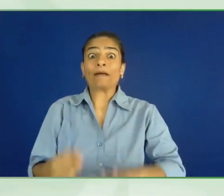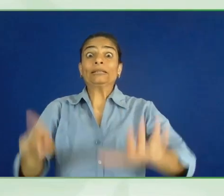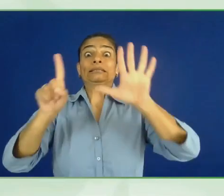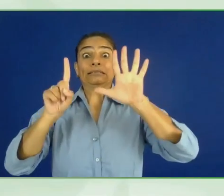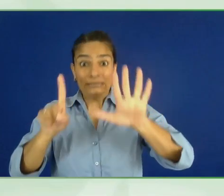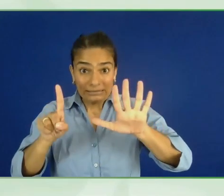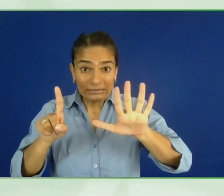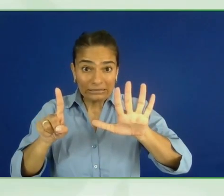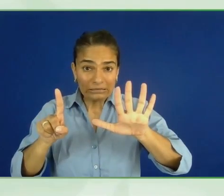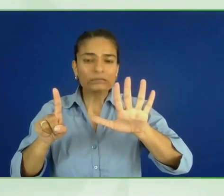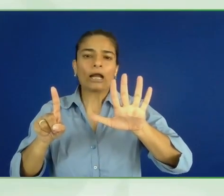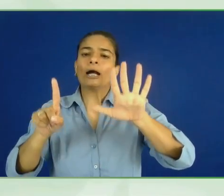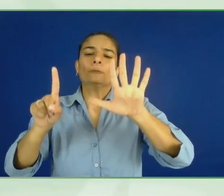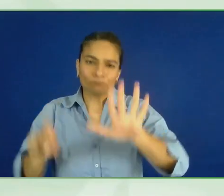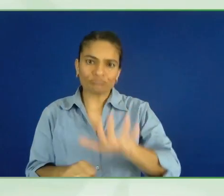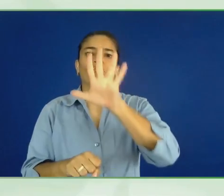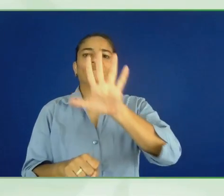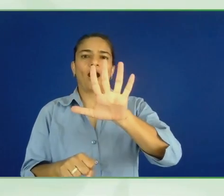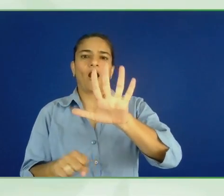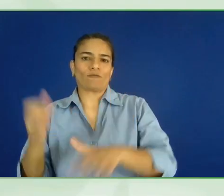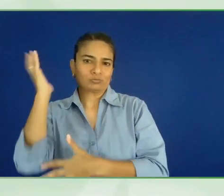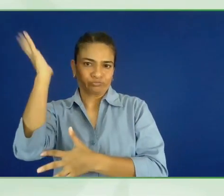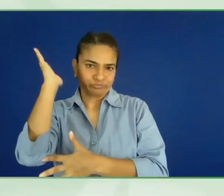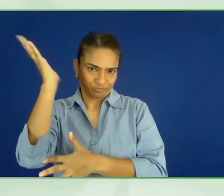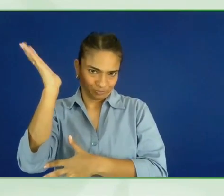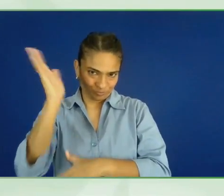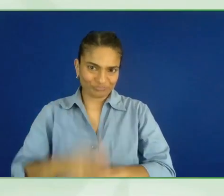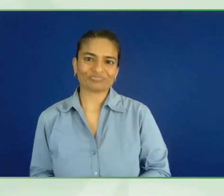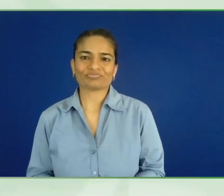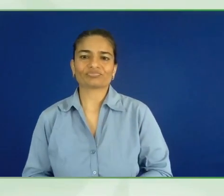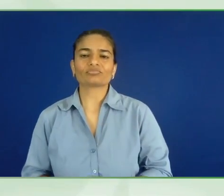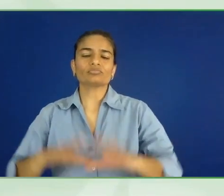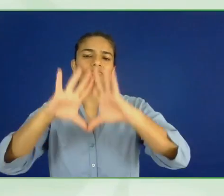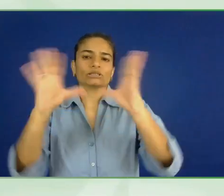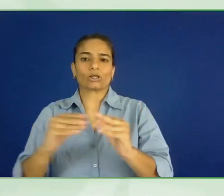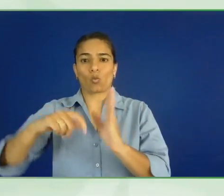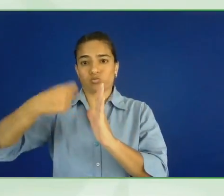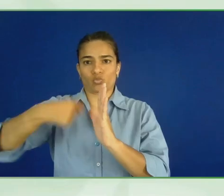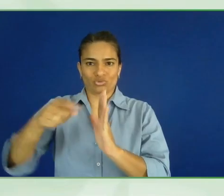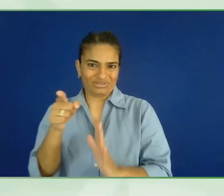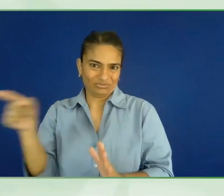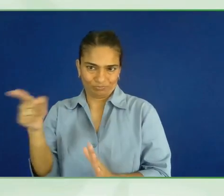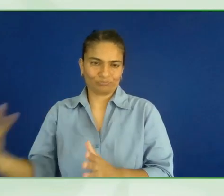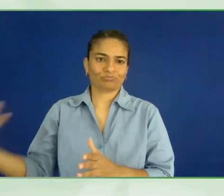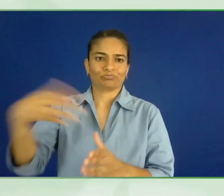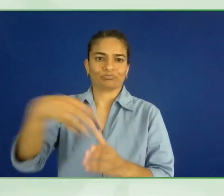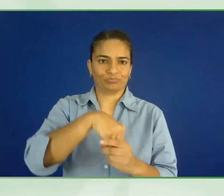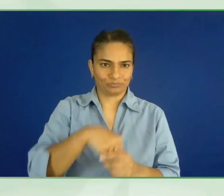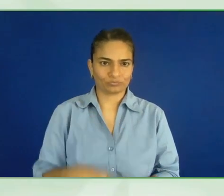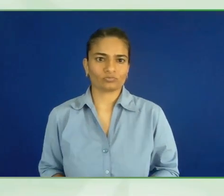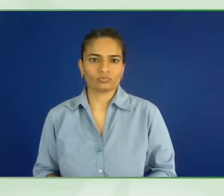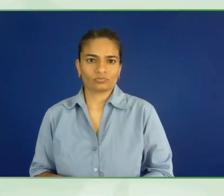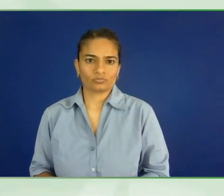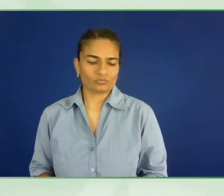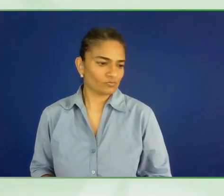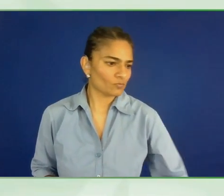speakers, and from Zero Project. Edurne Alvarez Temon, it